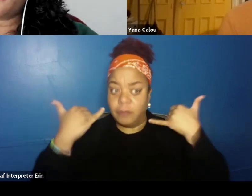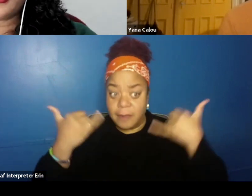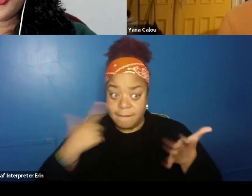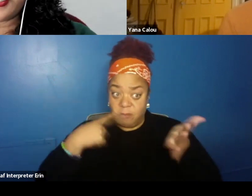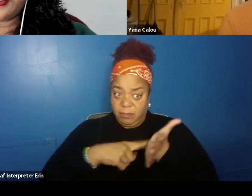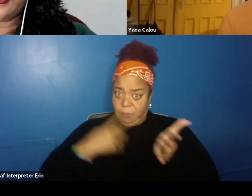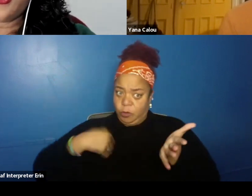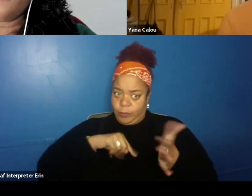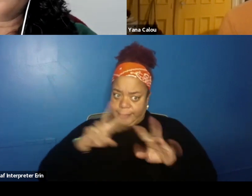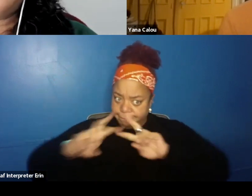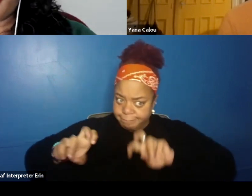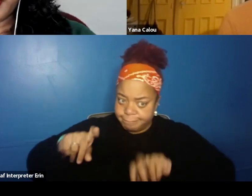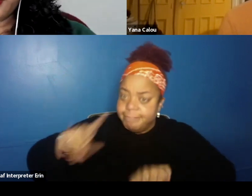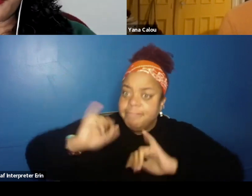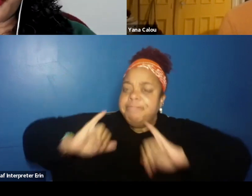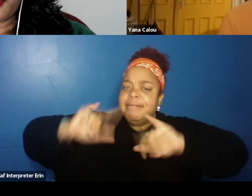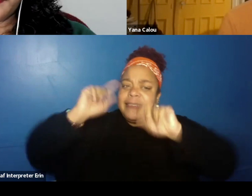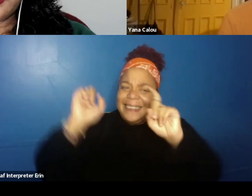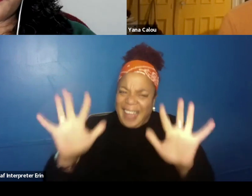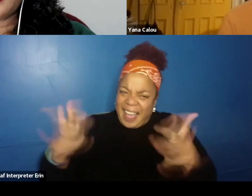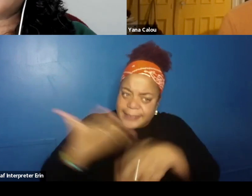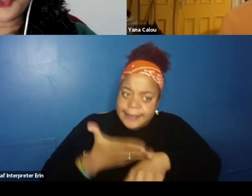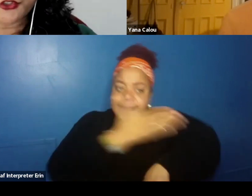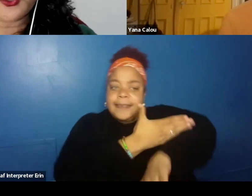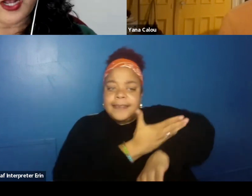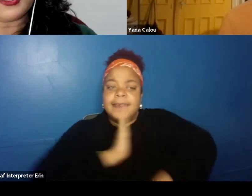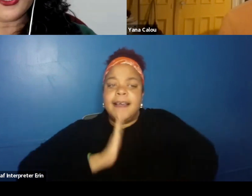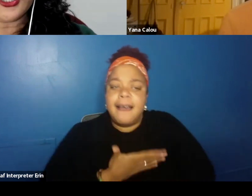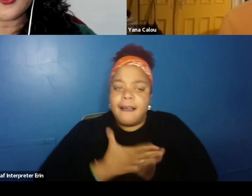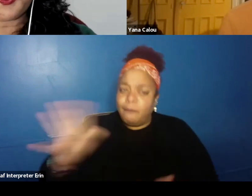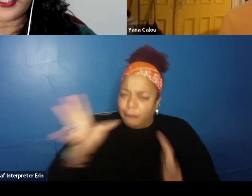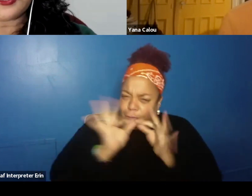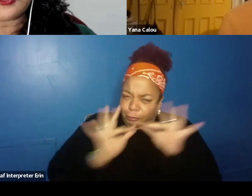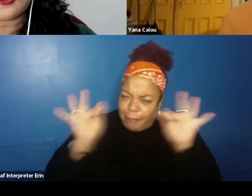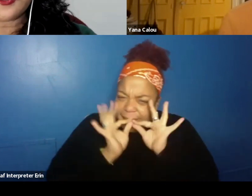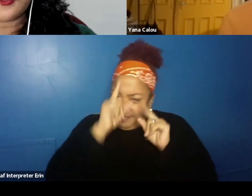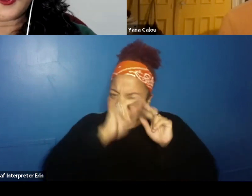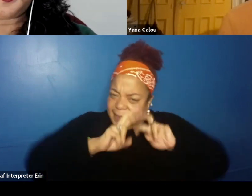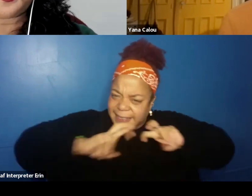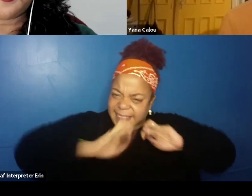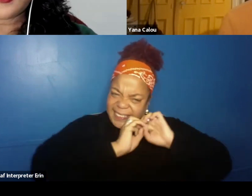and differentiate reformist reforms from true abolitionist practice.